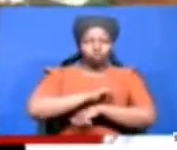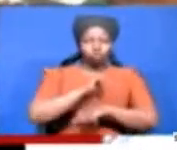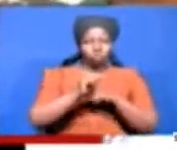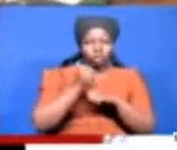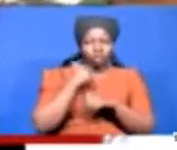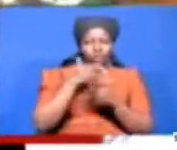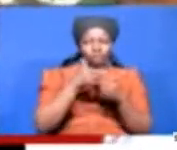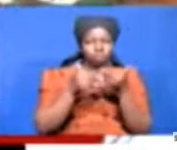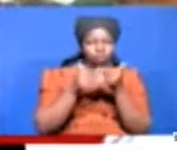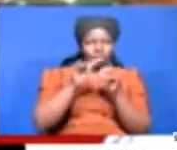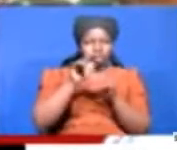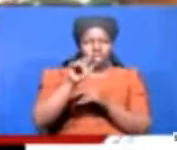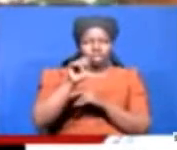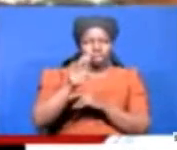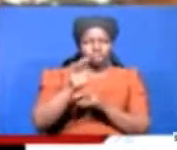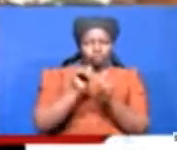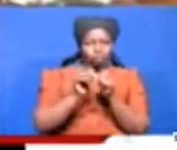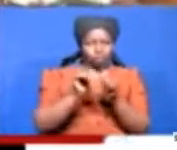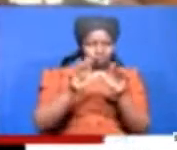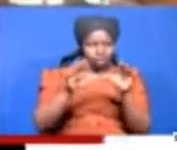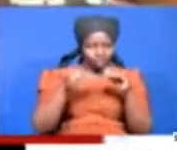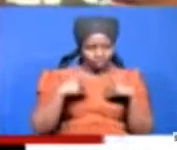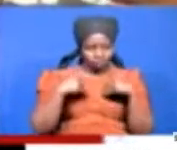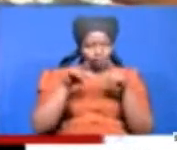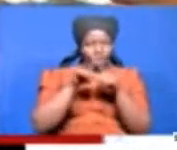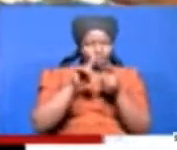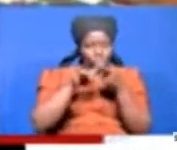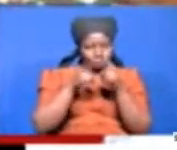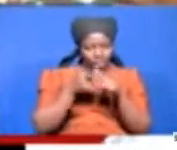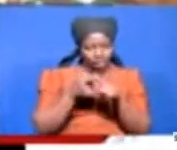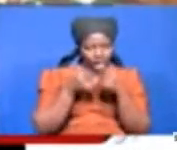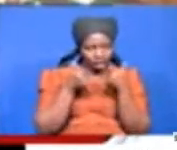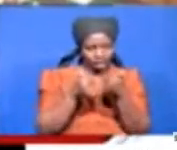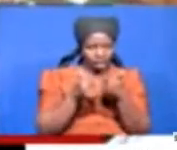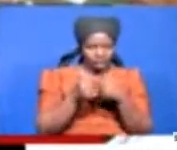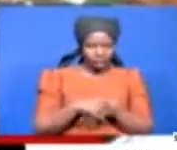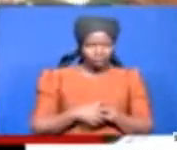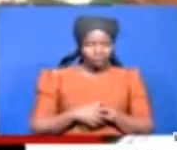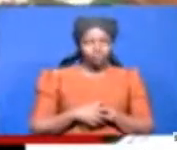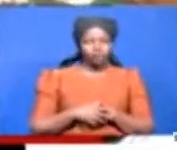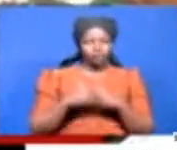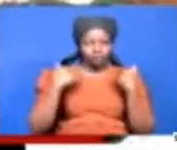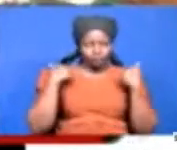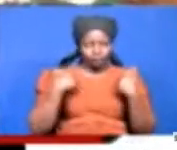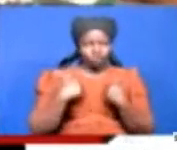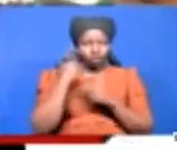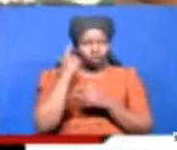we accept as a standard. And I think,